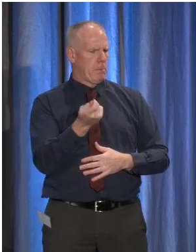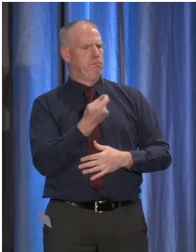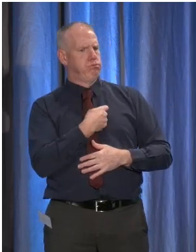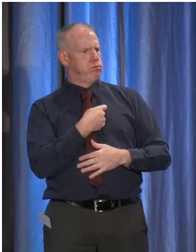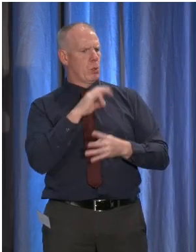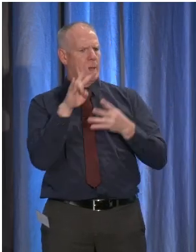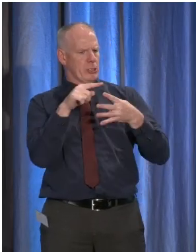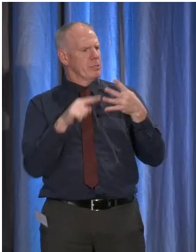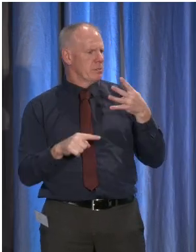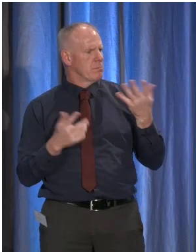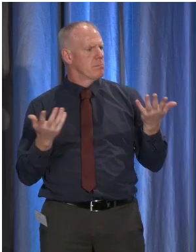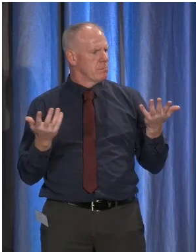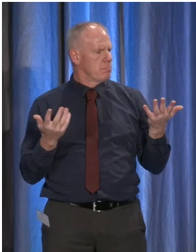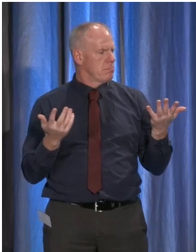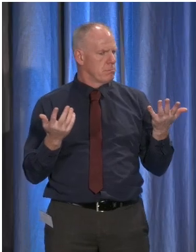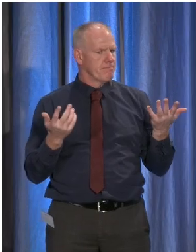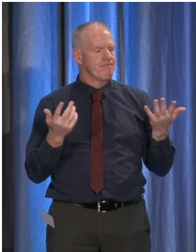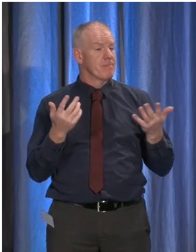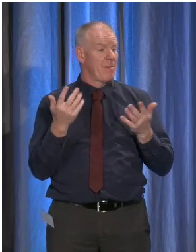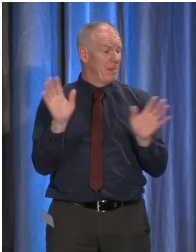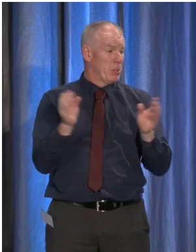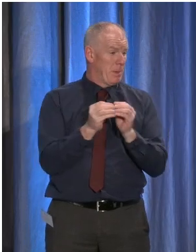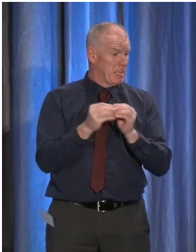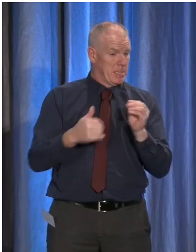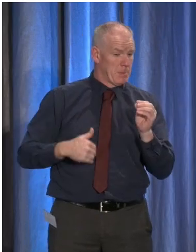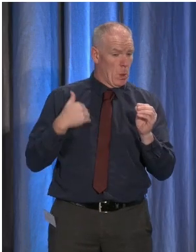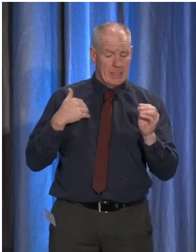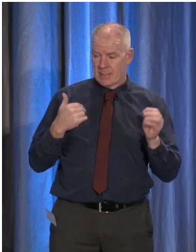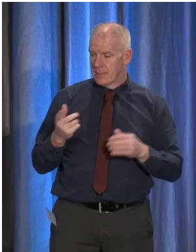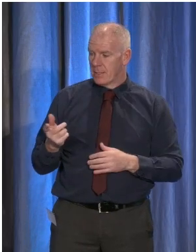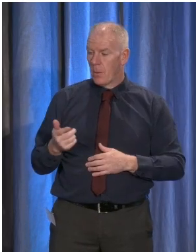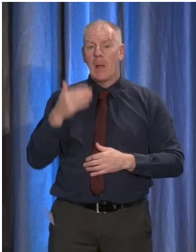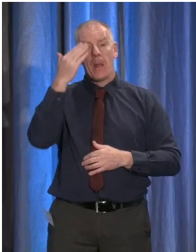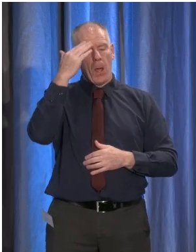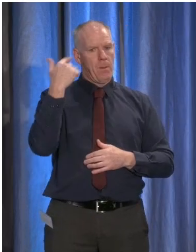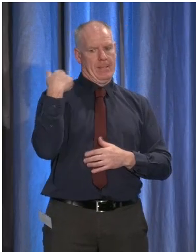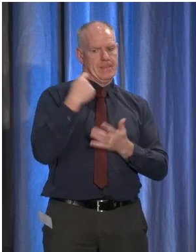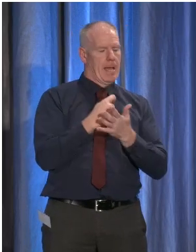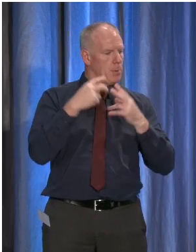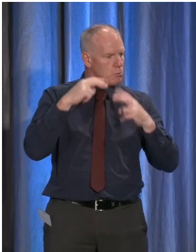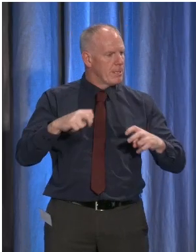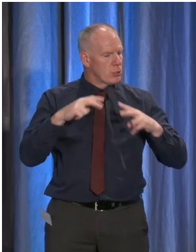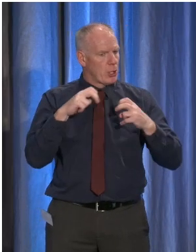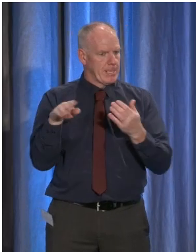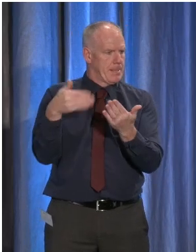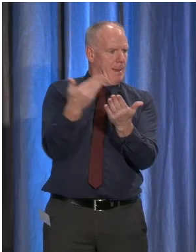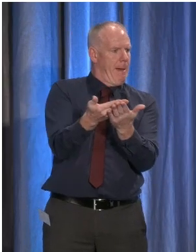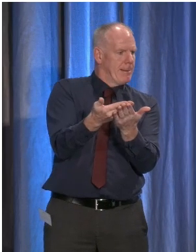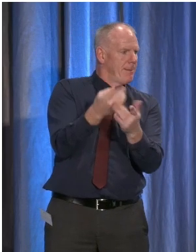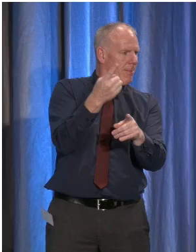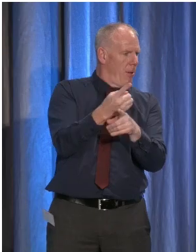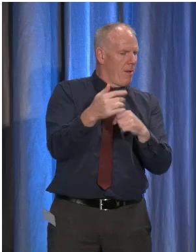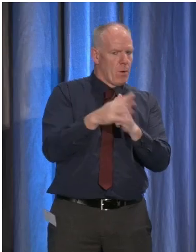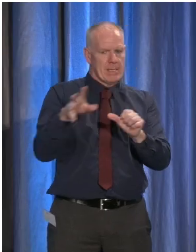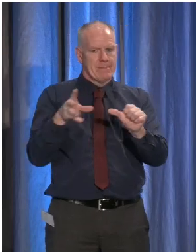Commission, something that Fergal has already alluded to today. So we know at the time of research that demands